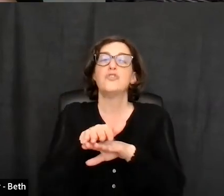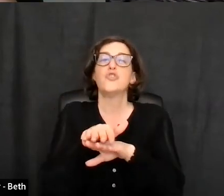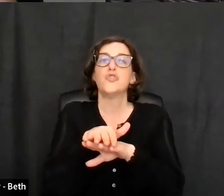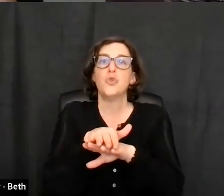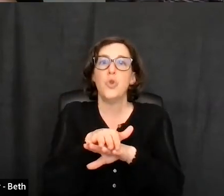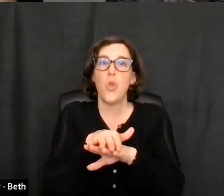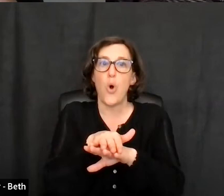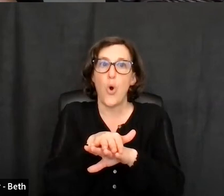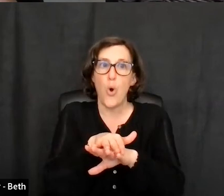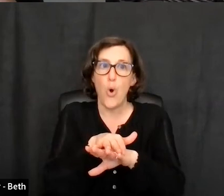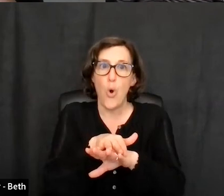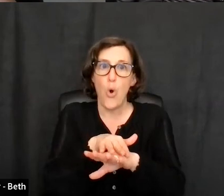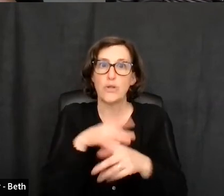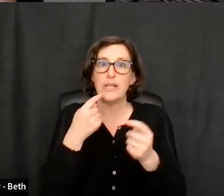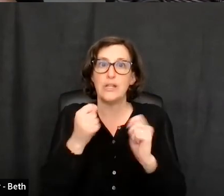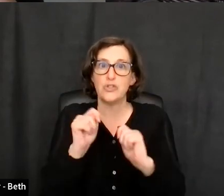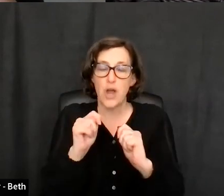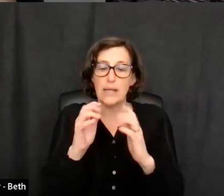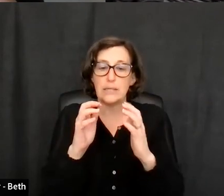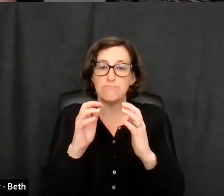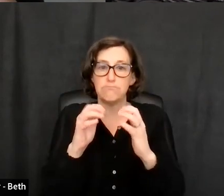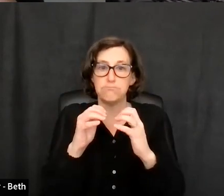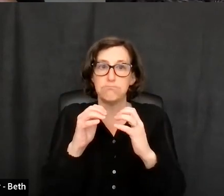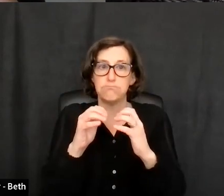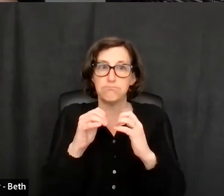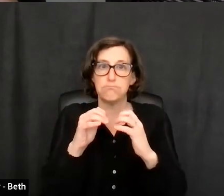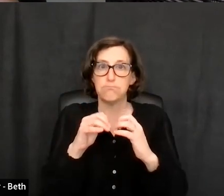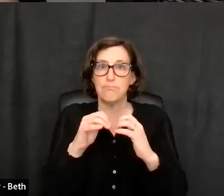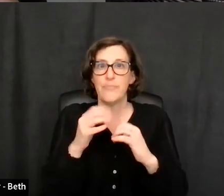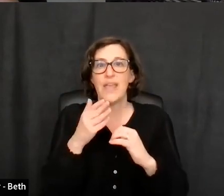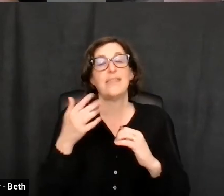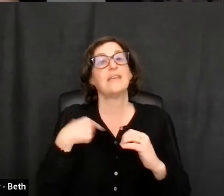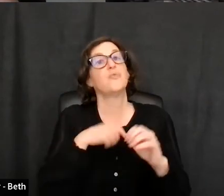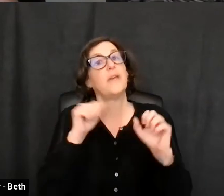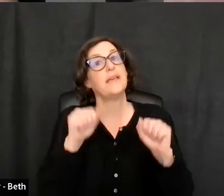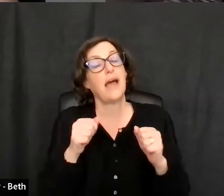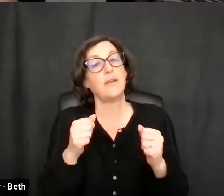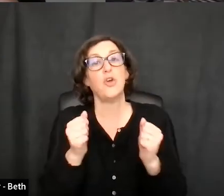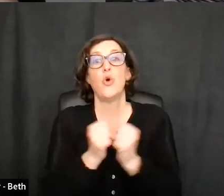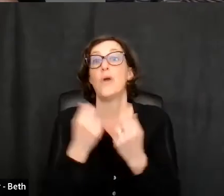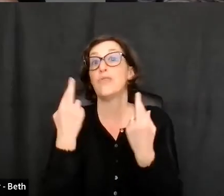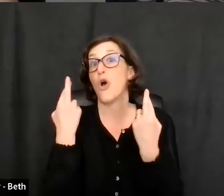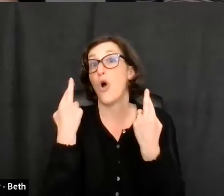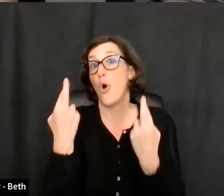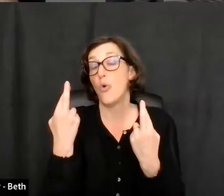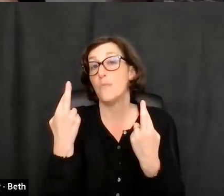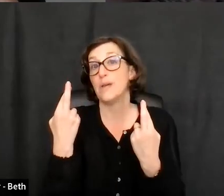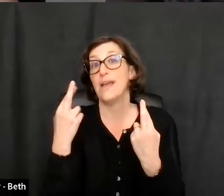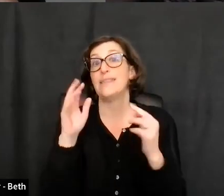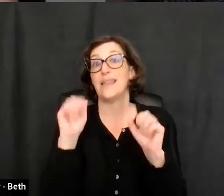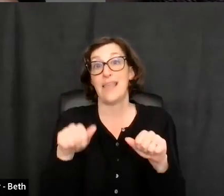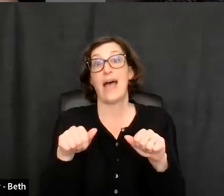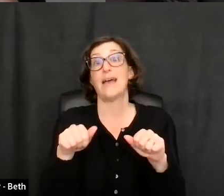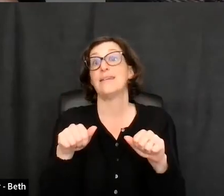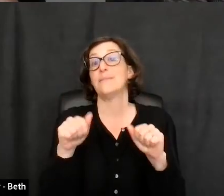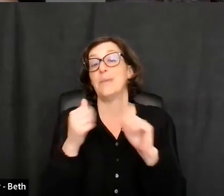to chip away at the things we can do, and in the hopes that, and so that all can be replicated